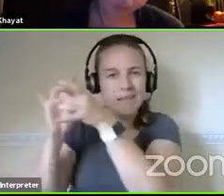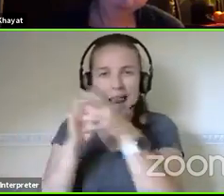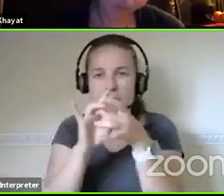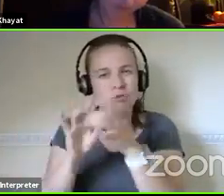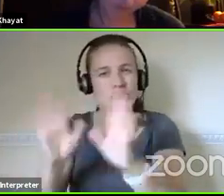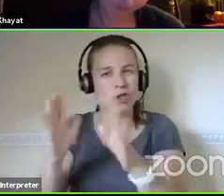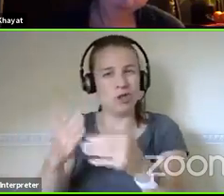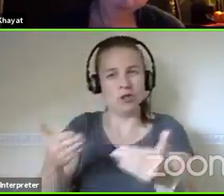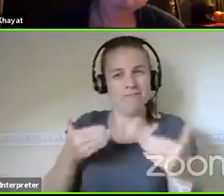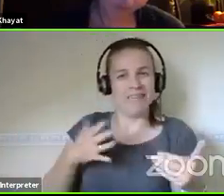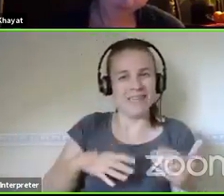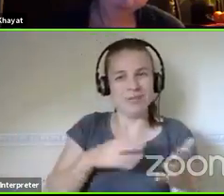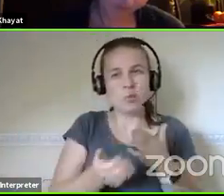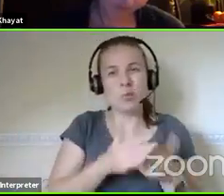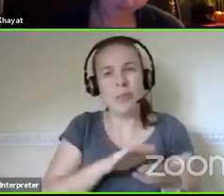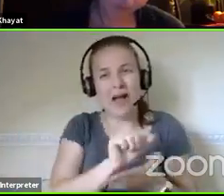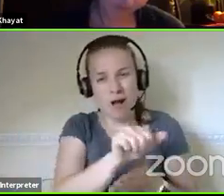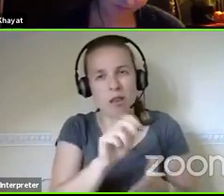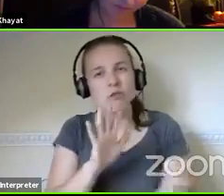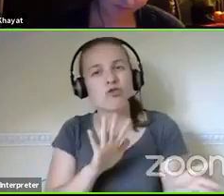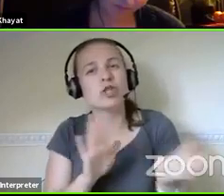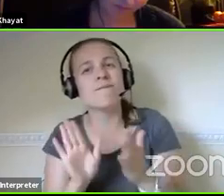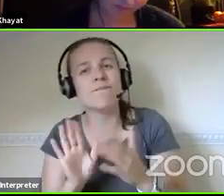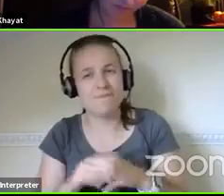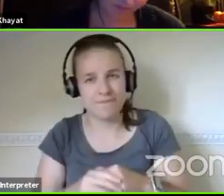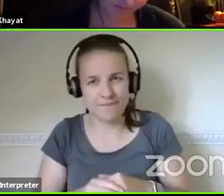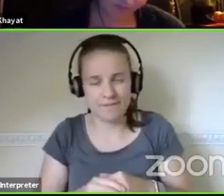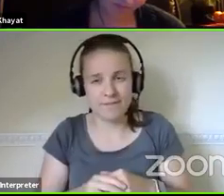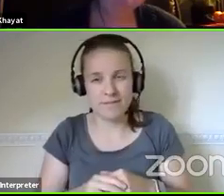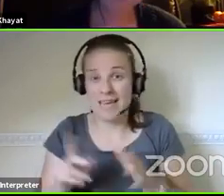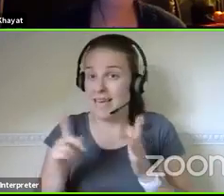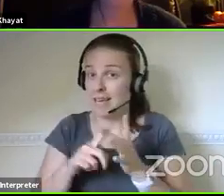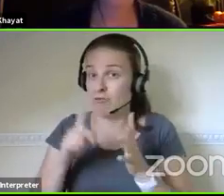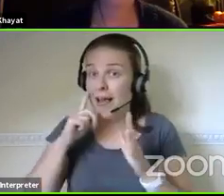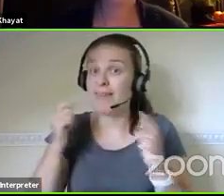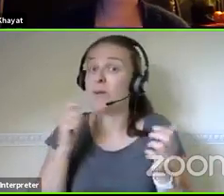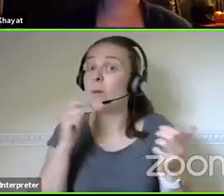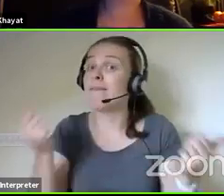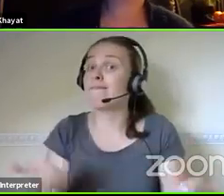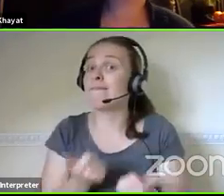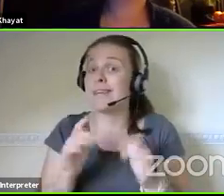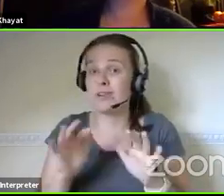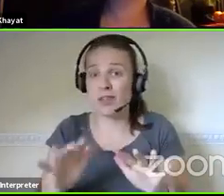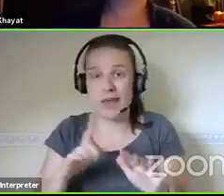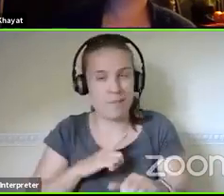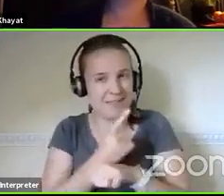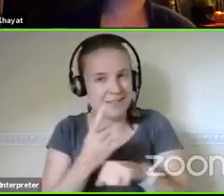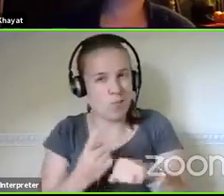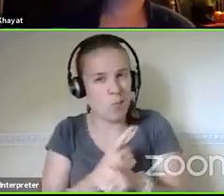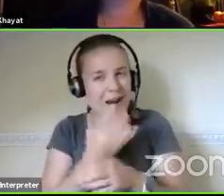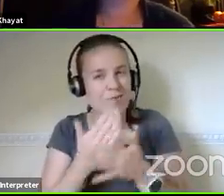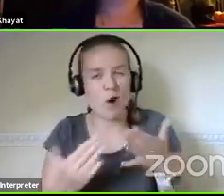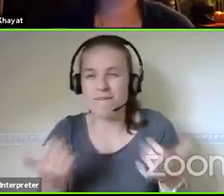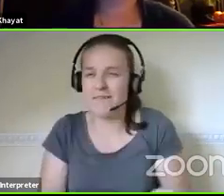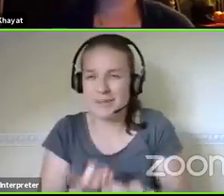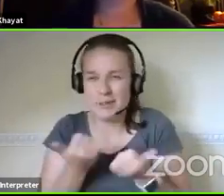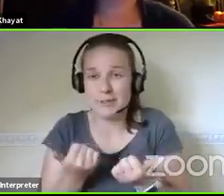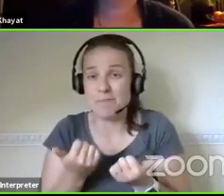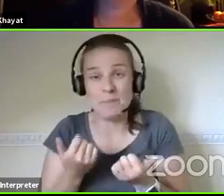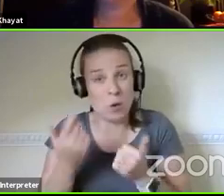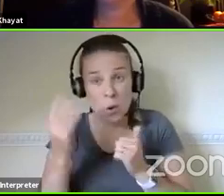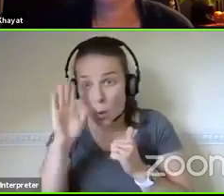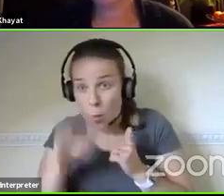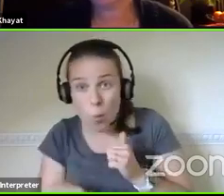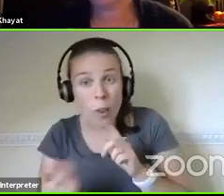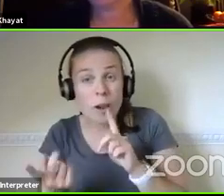Lovely. Thanks, Dragana. Okay, I think we'll wind up there because our hour and a half is up. We haven't managed to answer all the questions, but